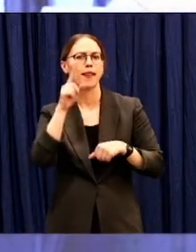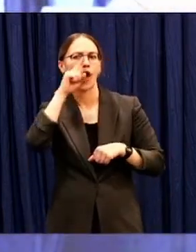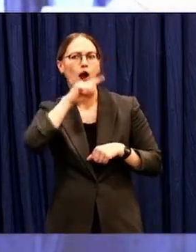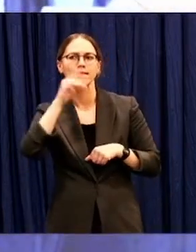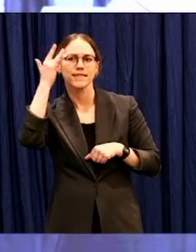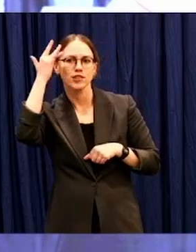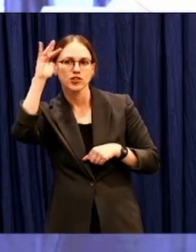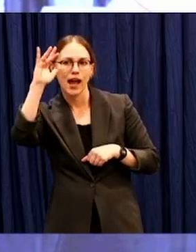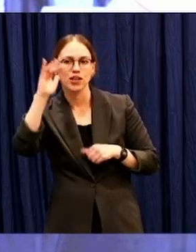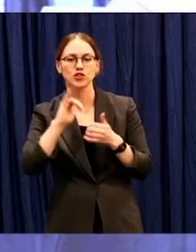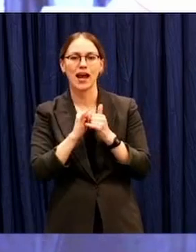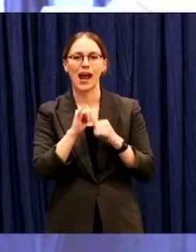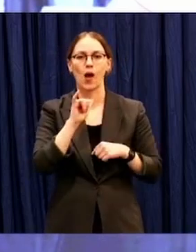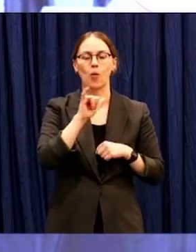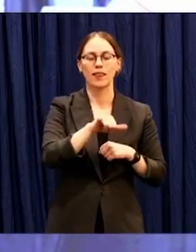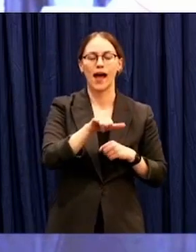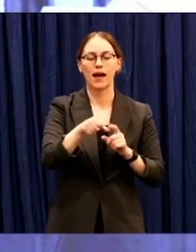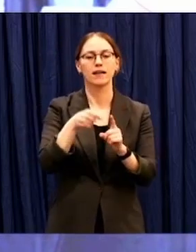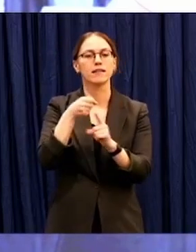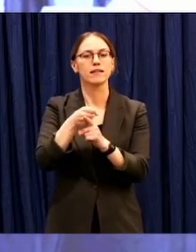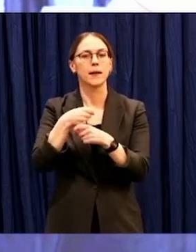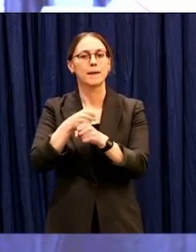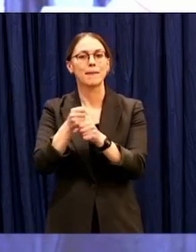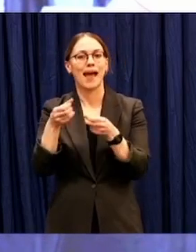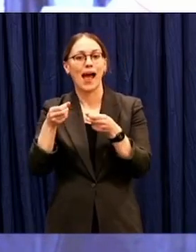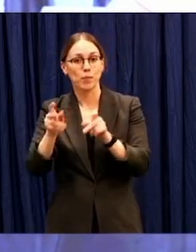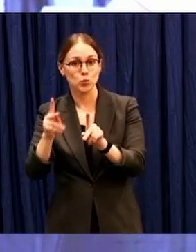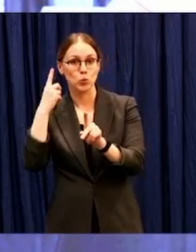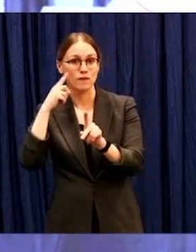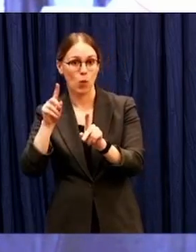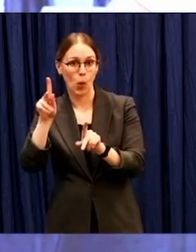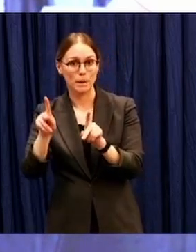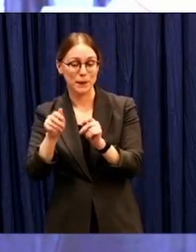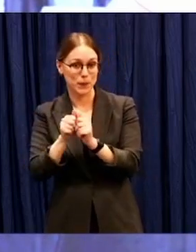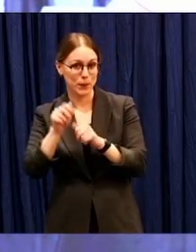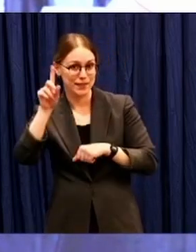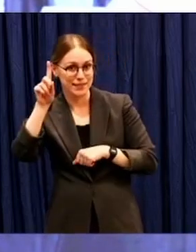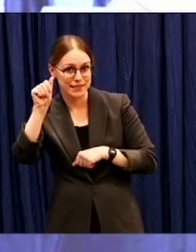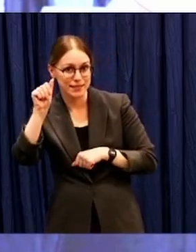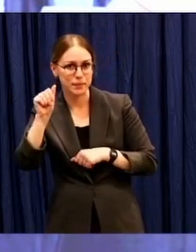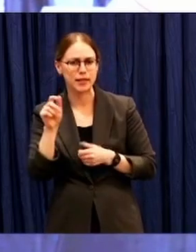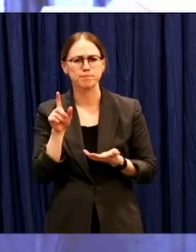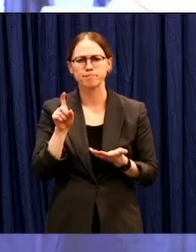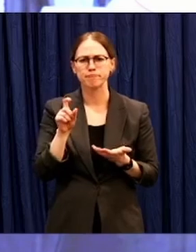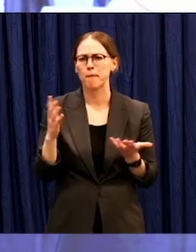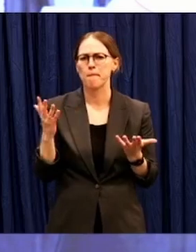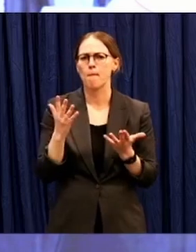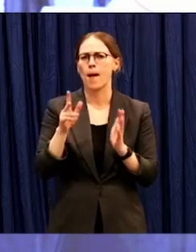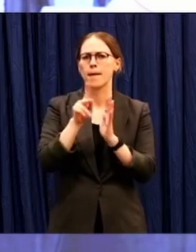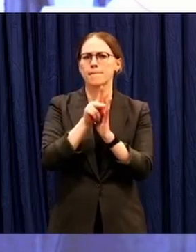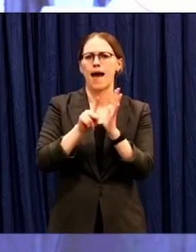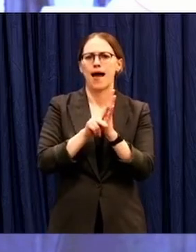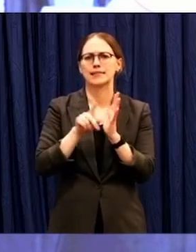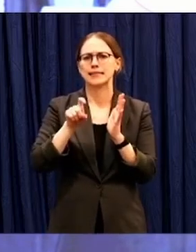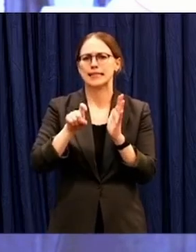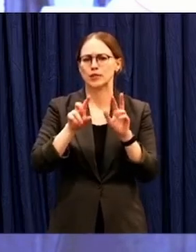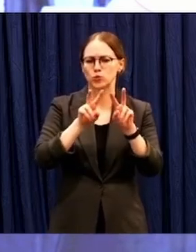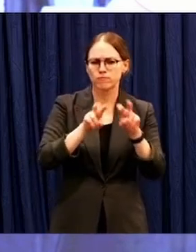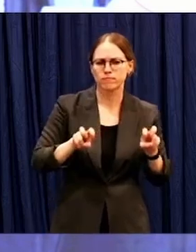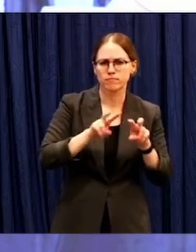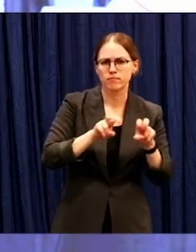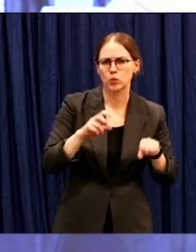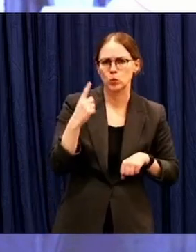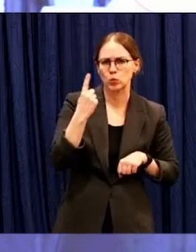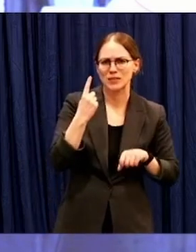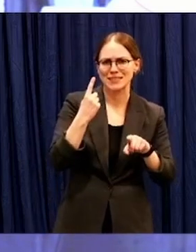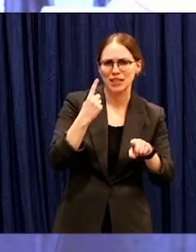that intersects and creates opportunities for people with disability, and also what sorts of policies we might need to look at and consider to